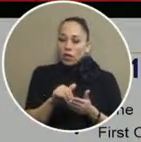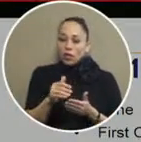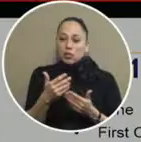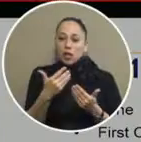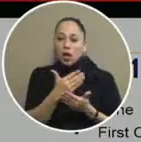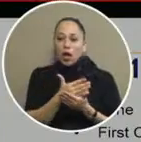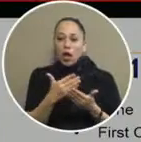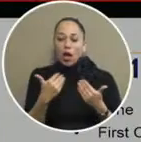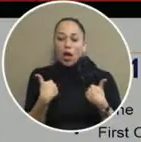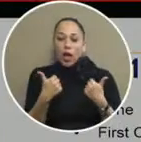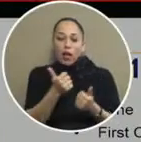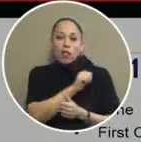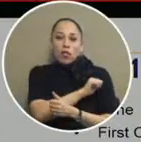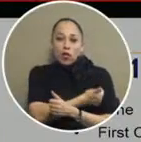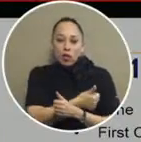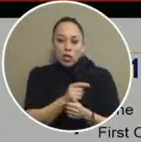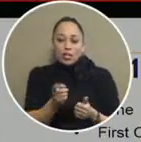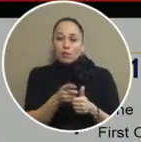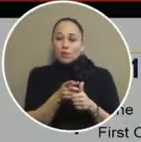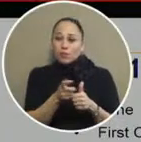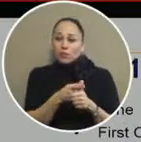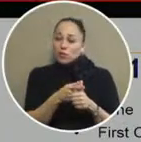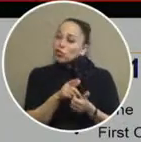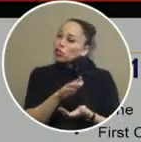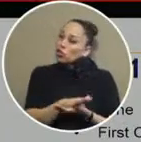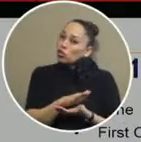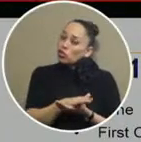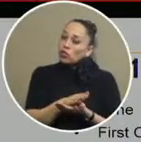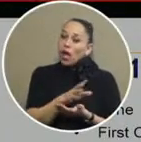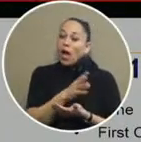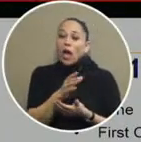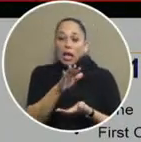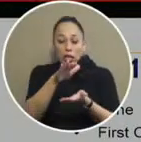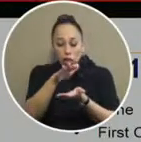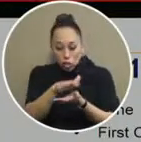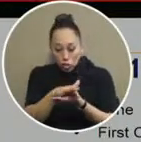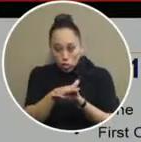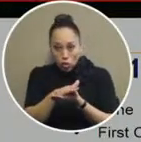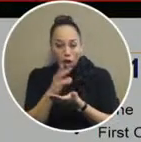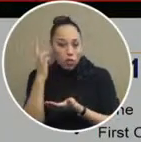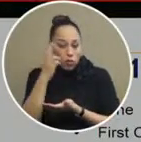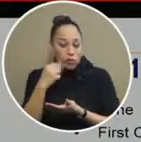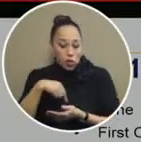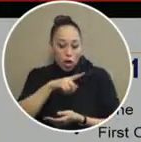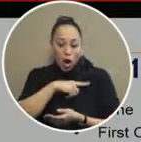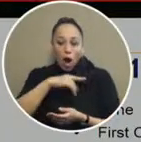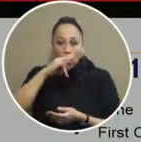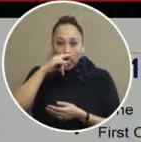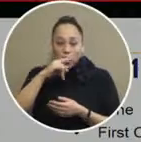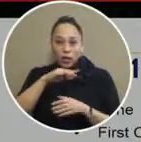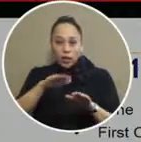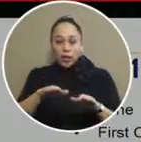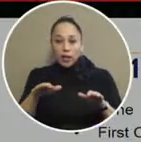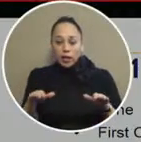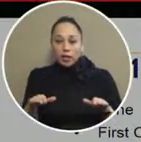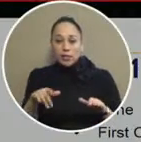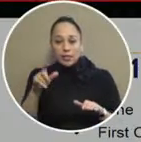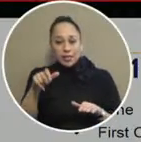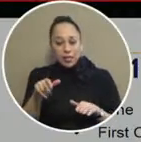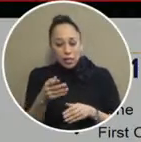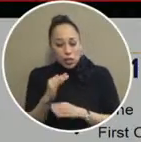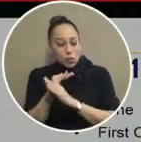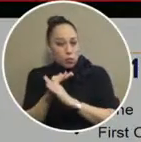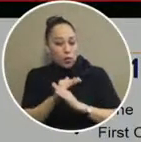orders initially for the schools. And the schools, because our children they needed to be